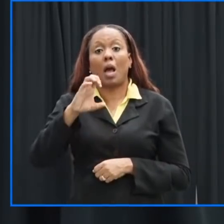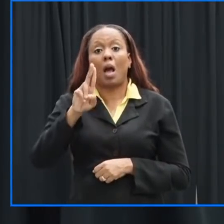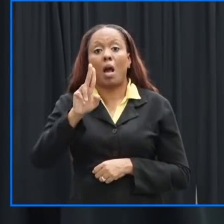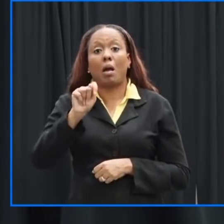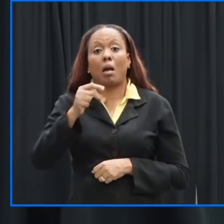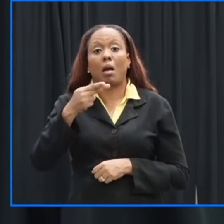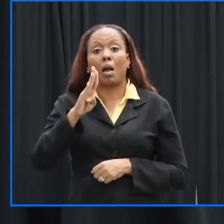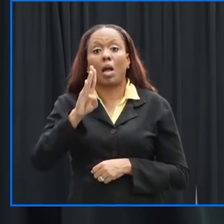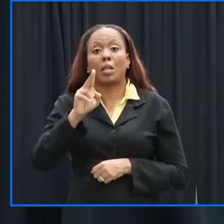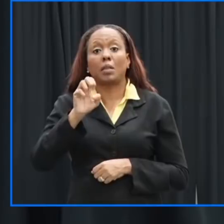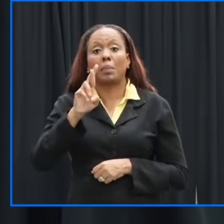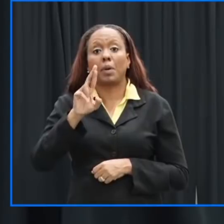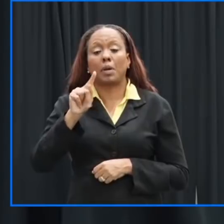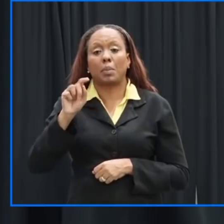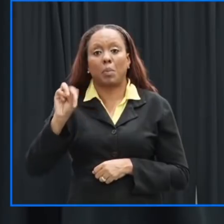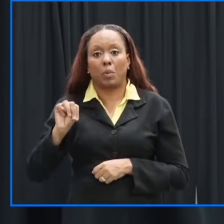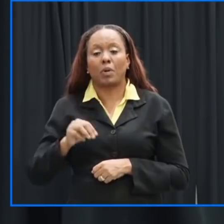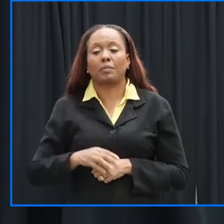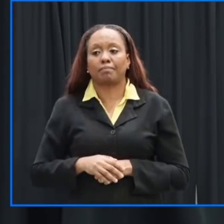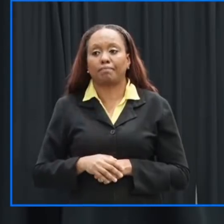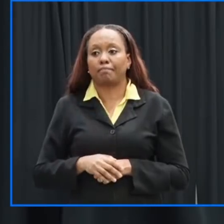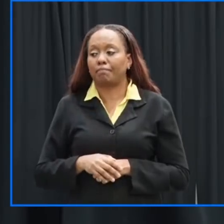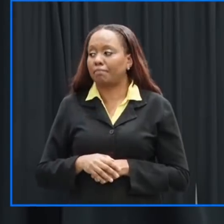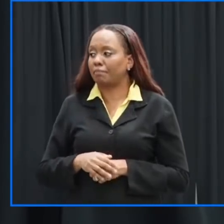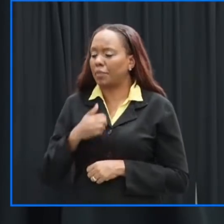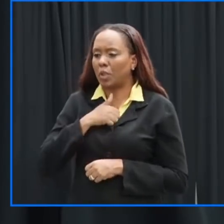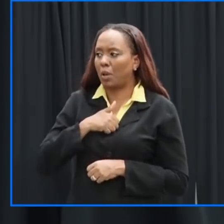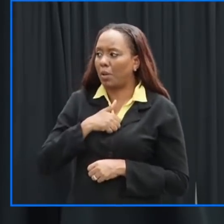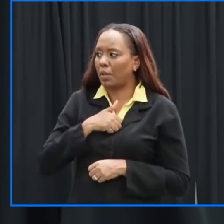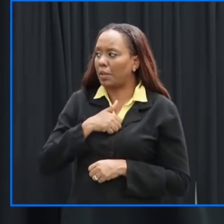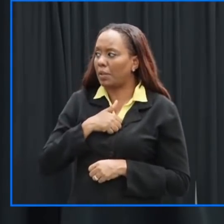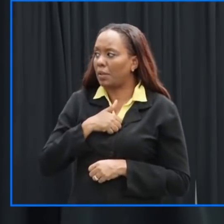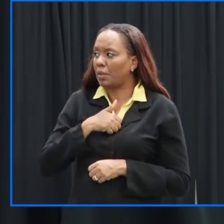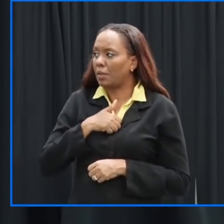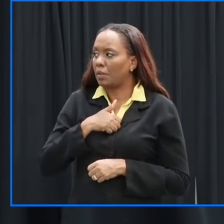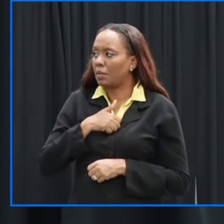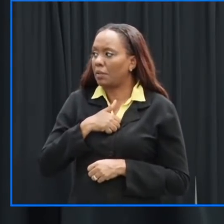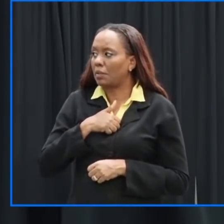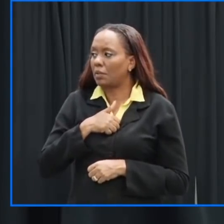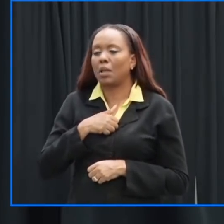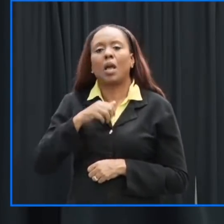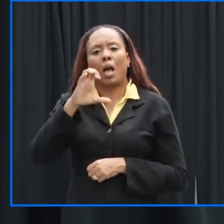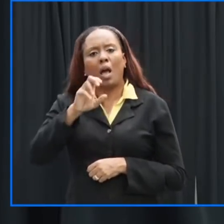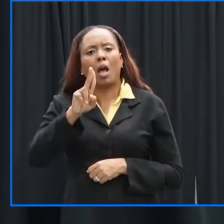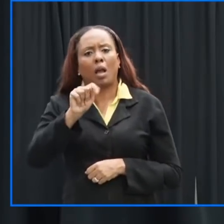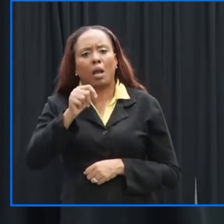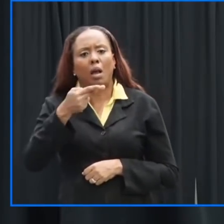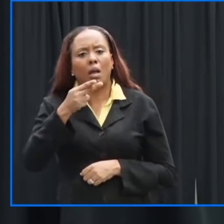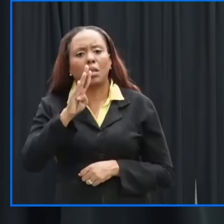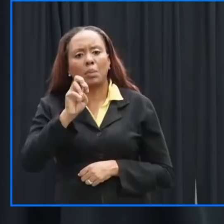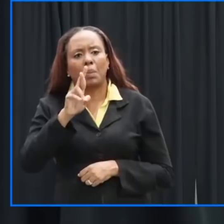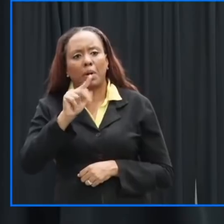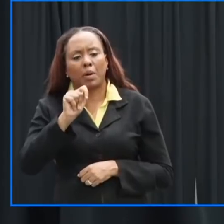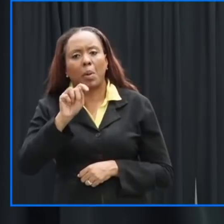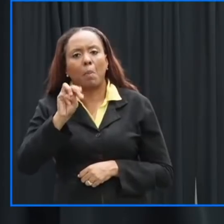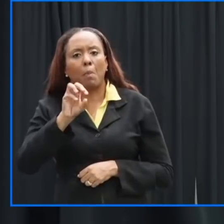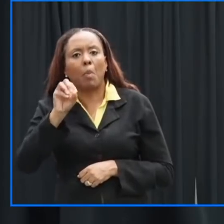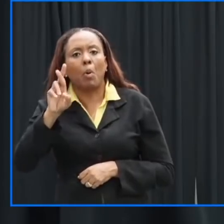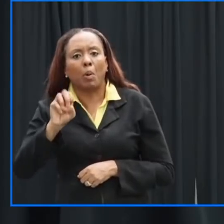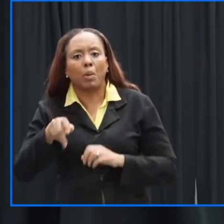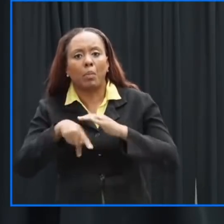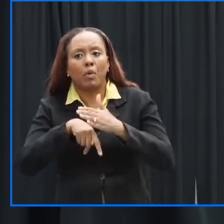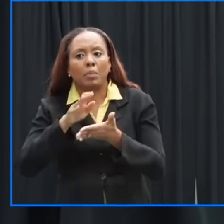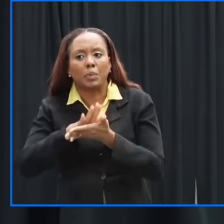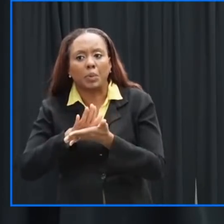Moore Primary, Gordon Greenwich, sorry, that's St. George, we have Cuthbert Moore Primary.